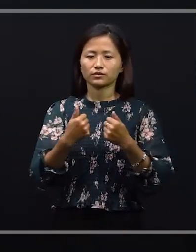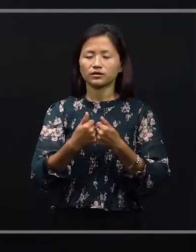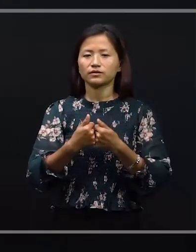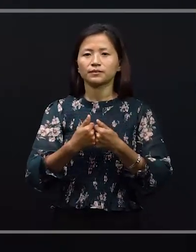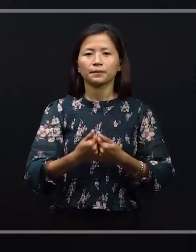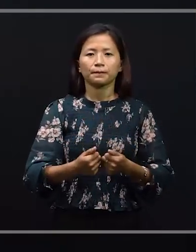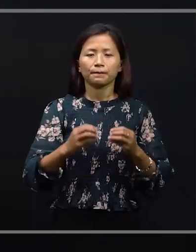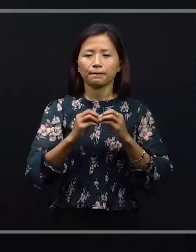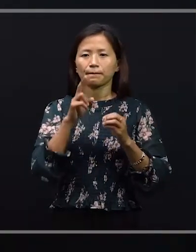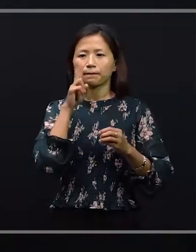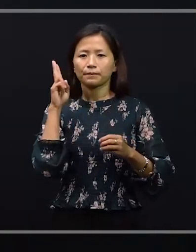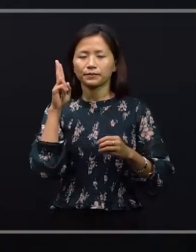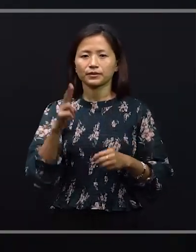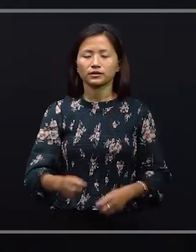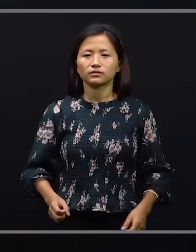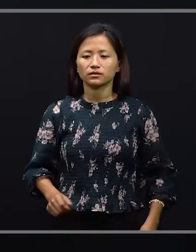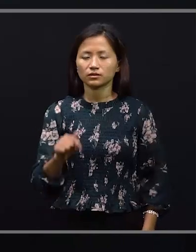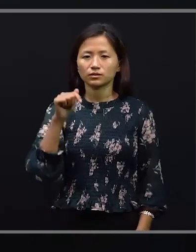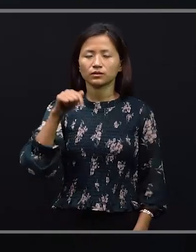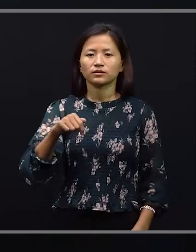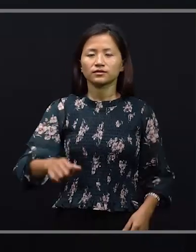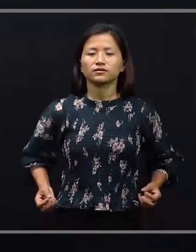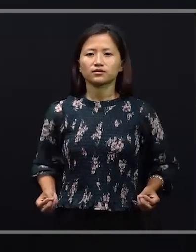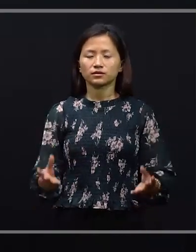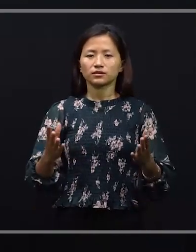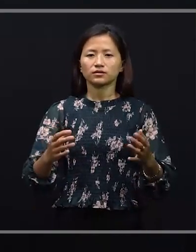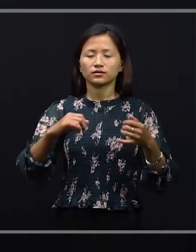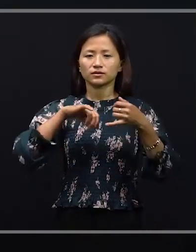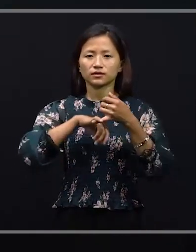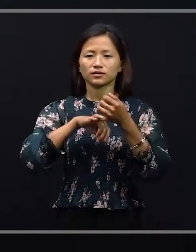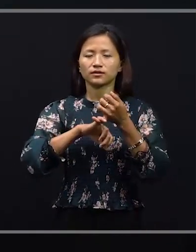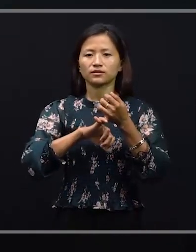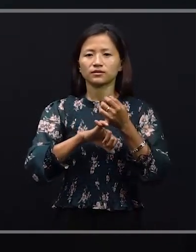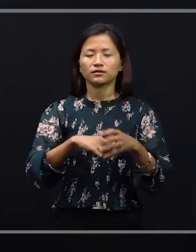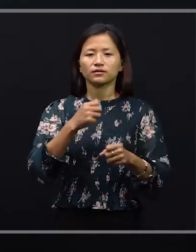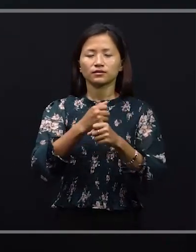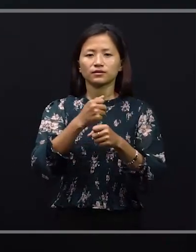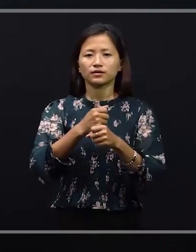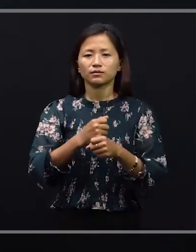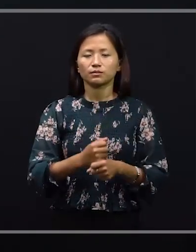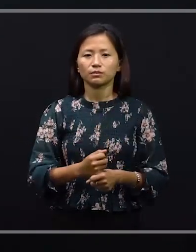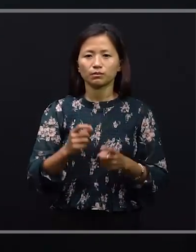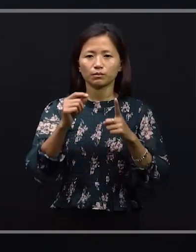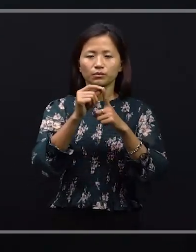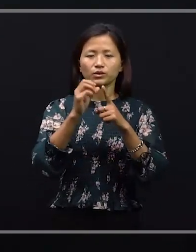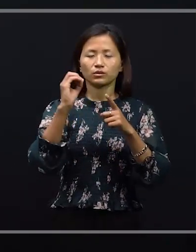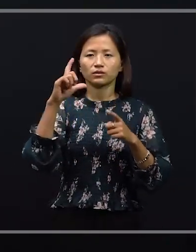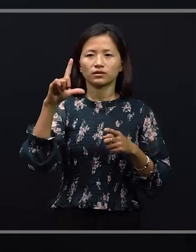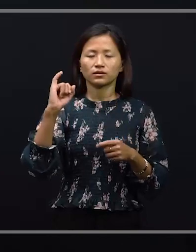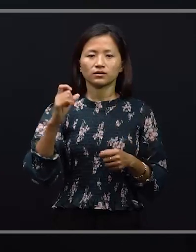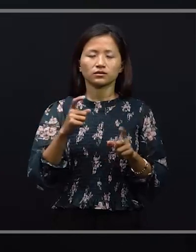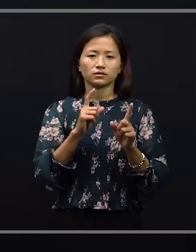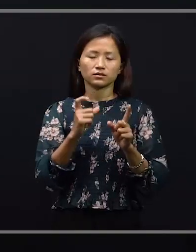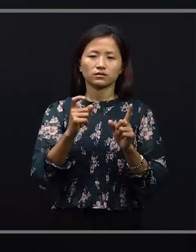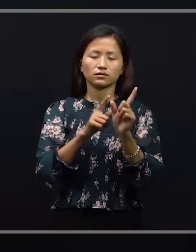And that is the reason why he started this satyagraha policy. So satyagraha means non-violence,